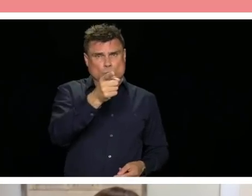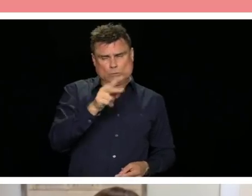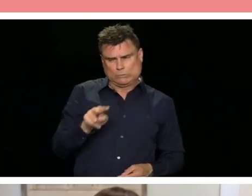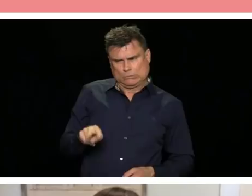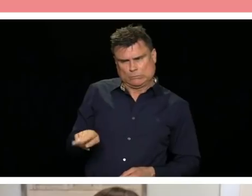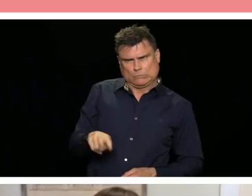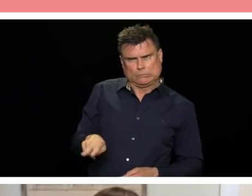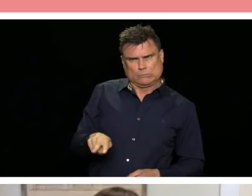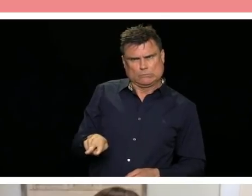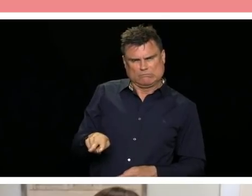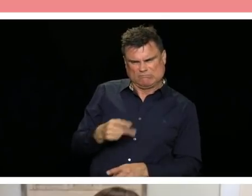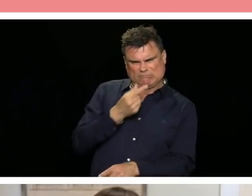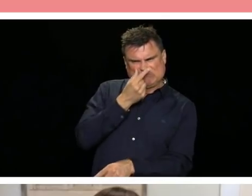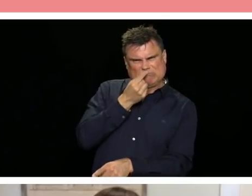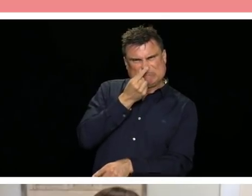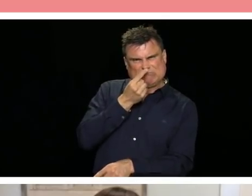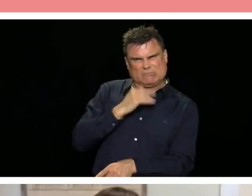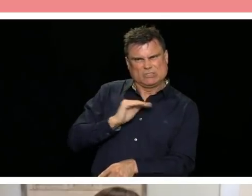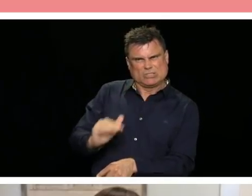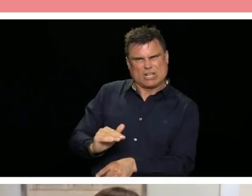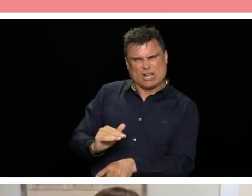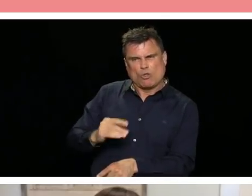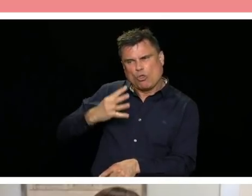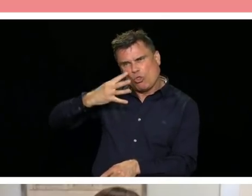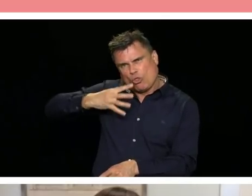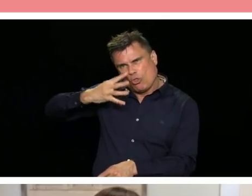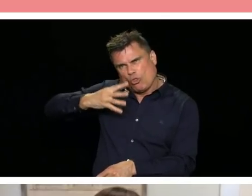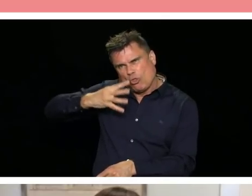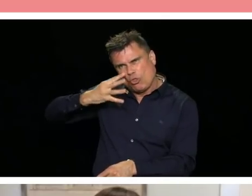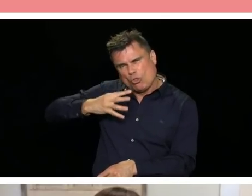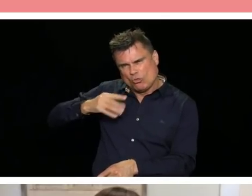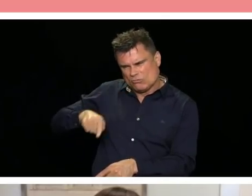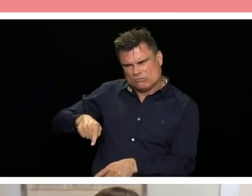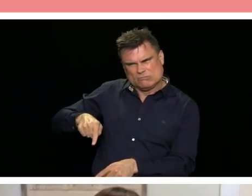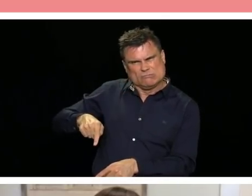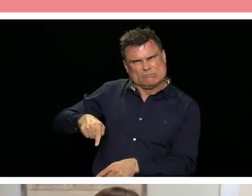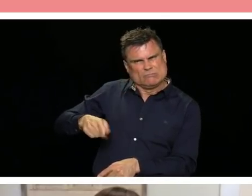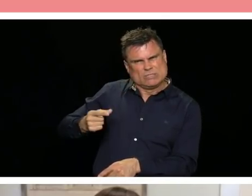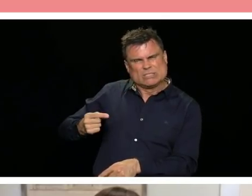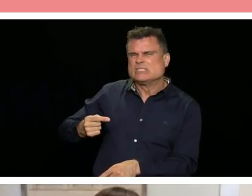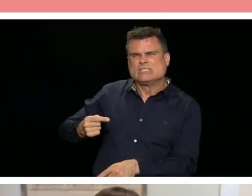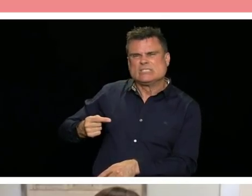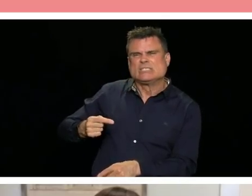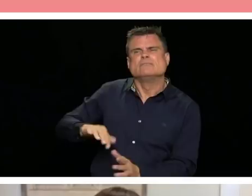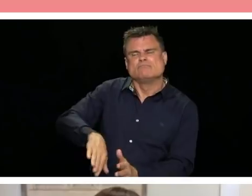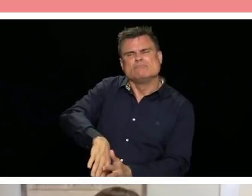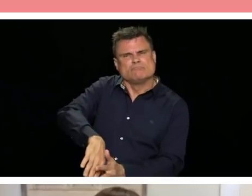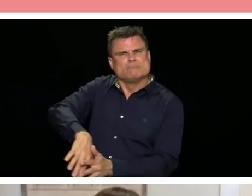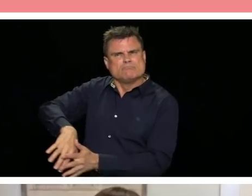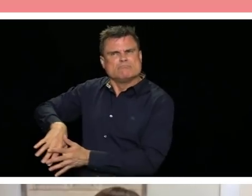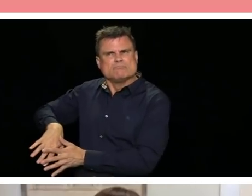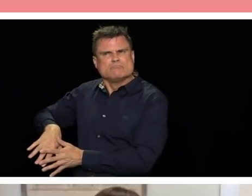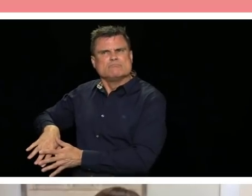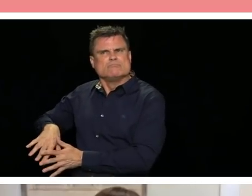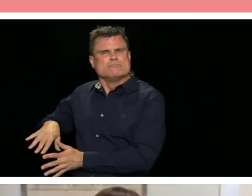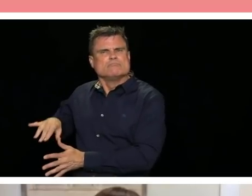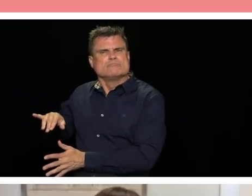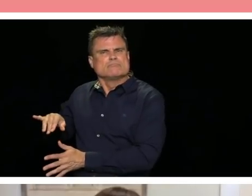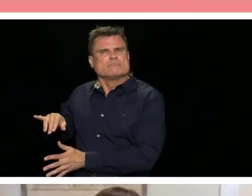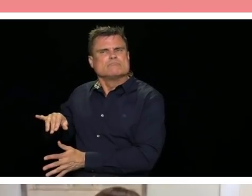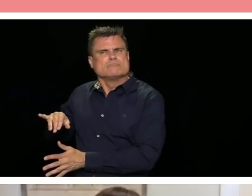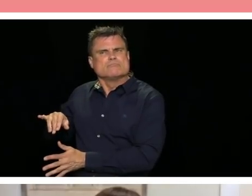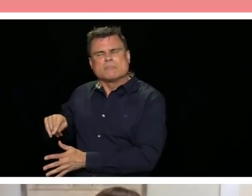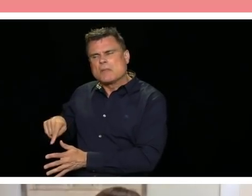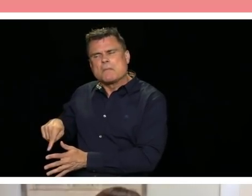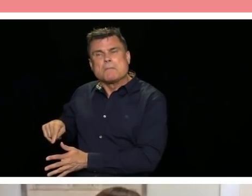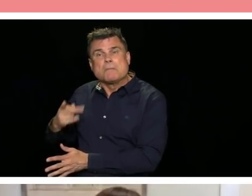as a parent, we know that you're the best people to tell when your child is well and when they're not, you'll know that